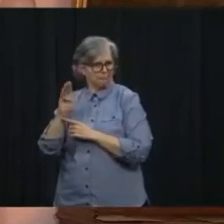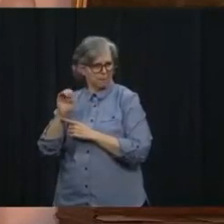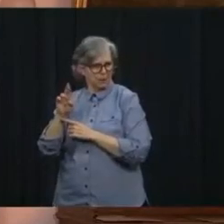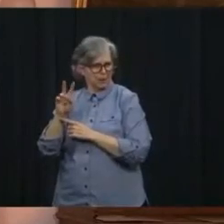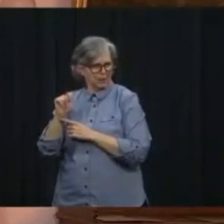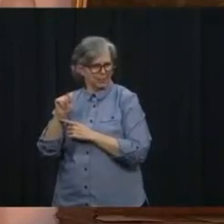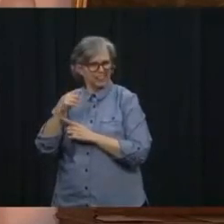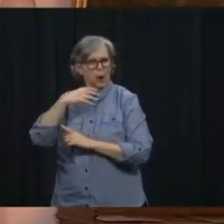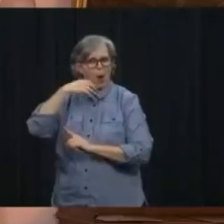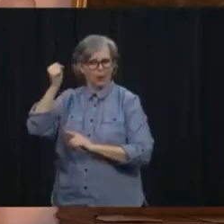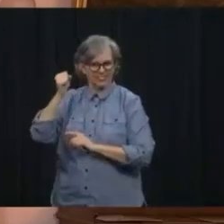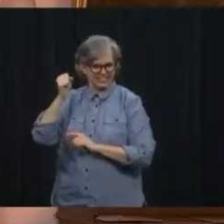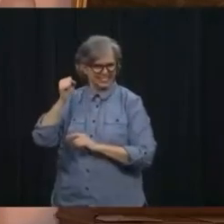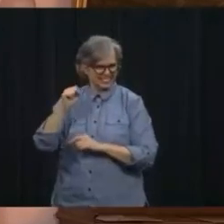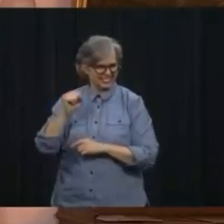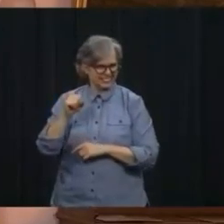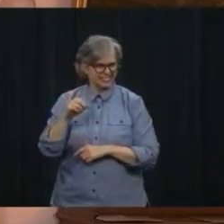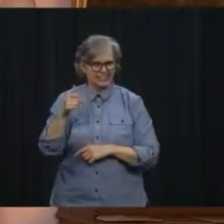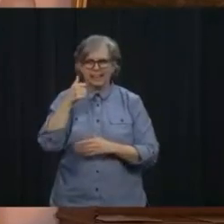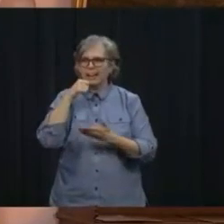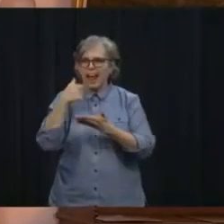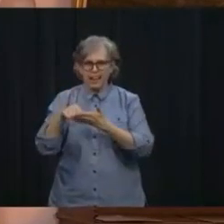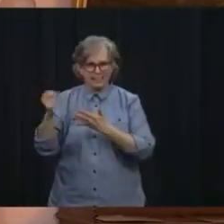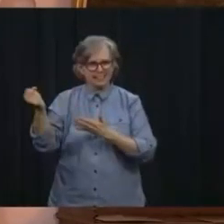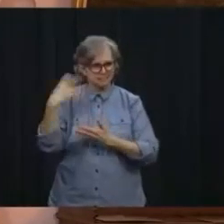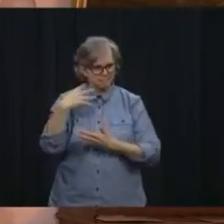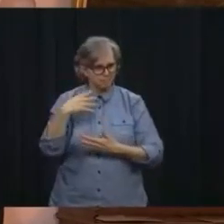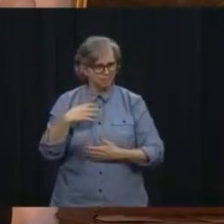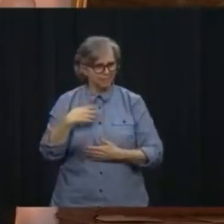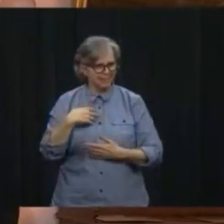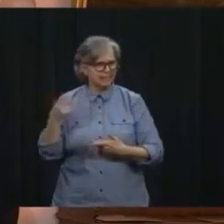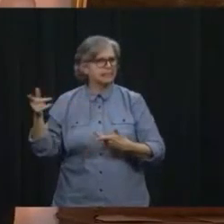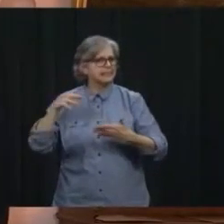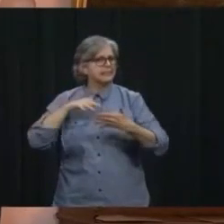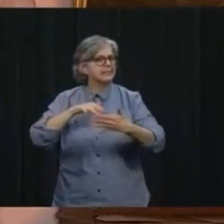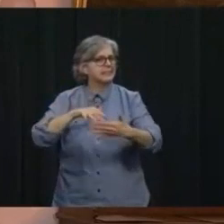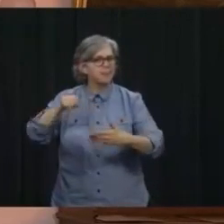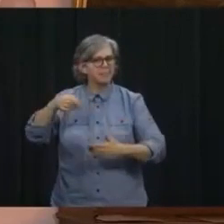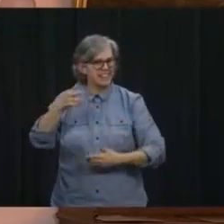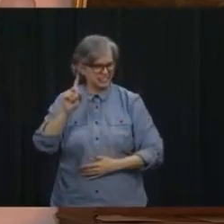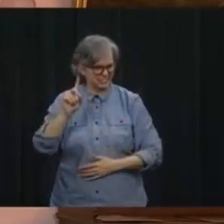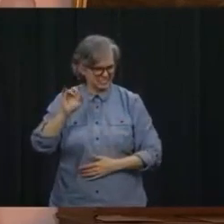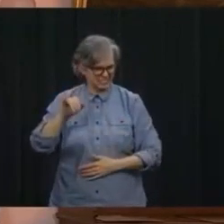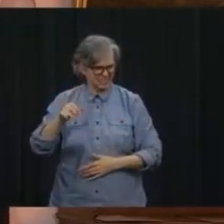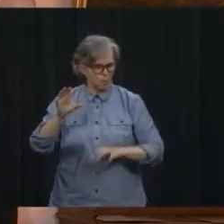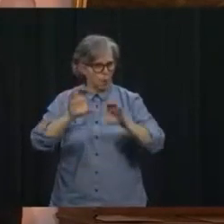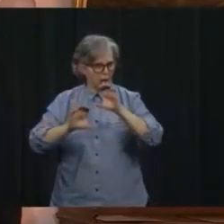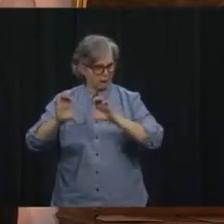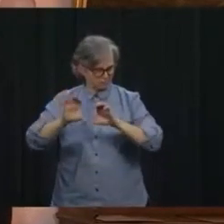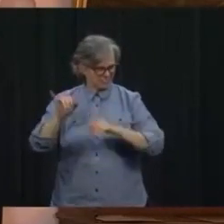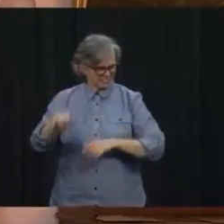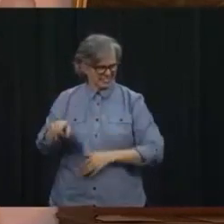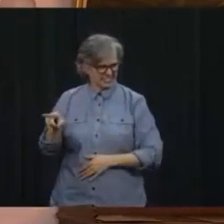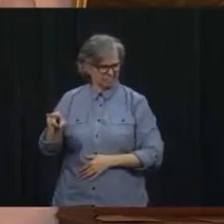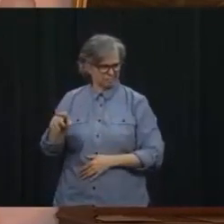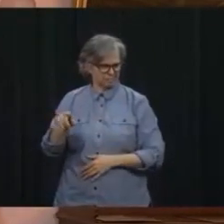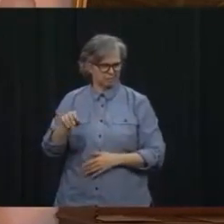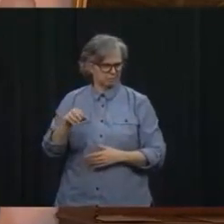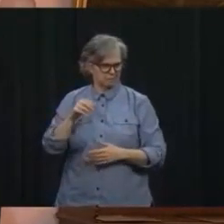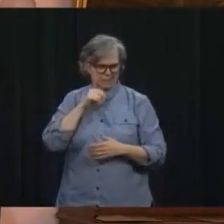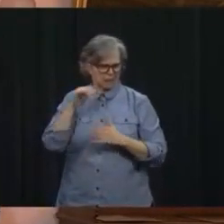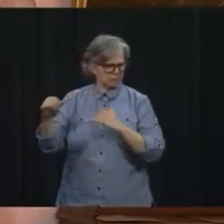Hungry, angry, lonely, or tired. And then finally, try to maintain a routine for your family. It's different